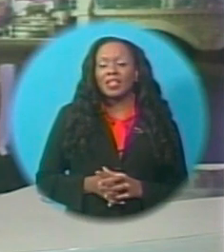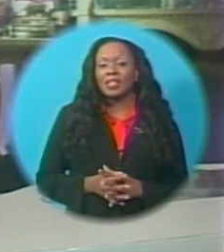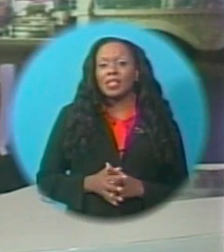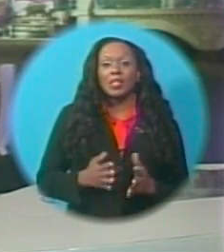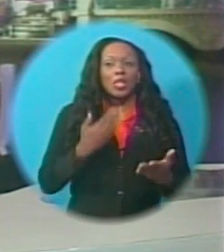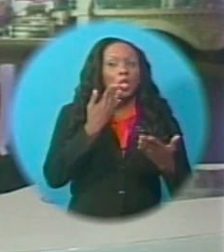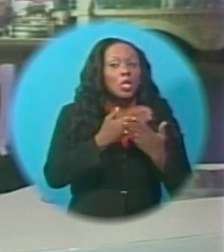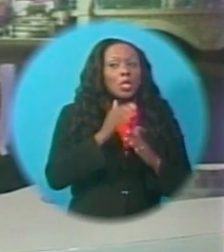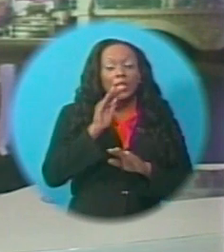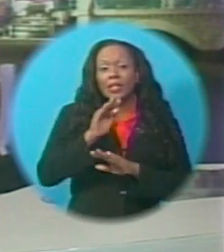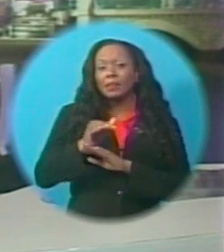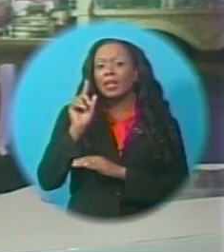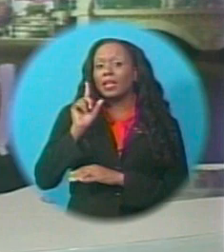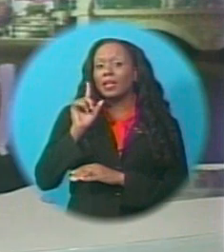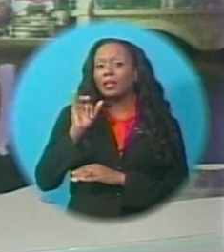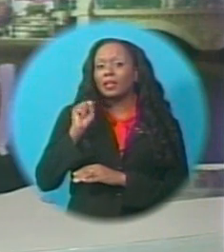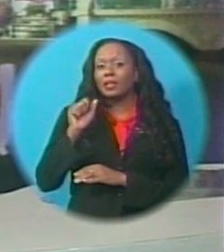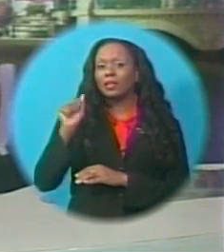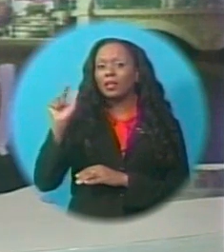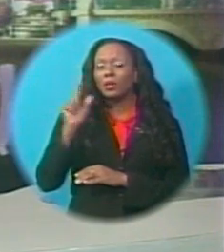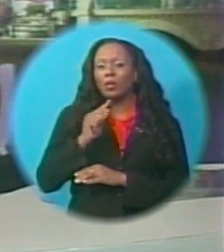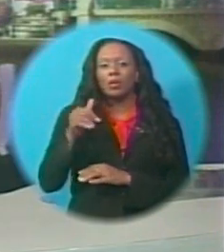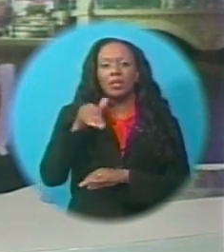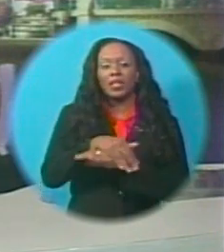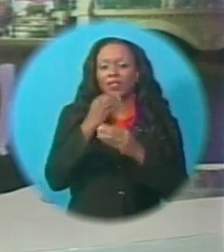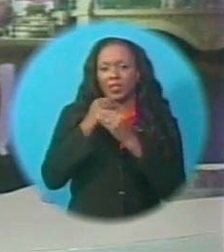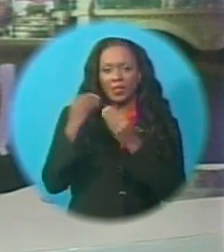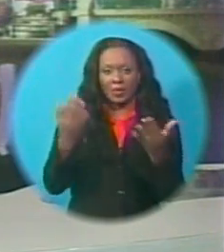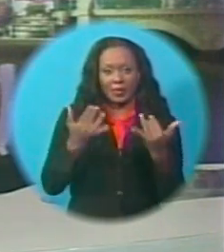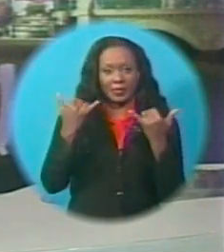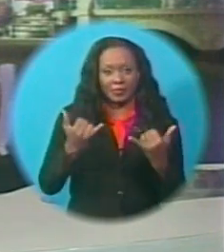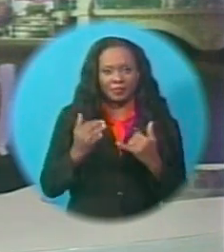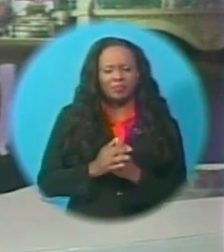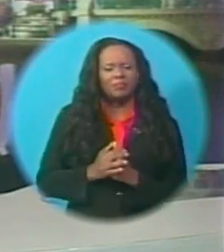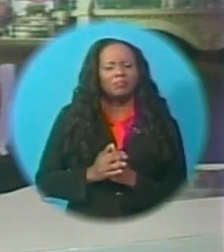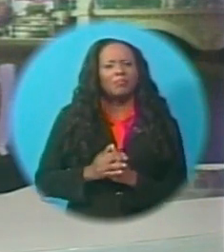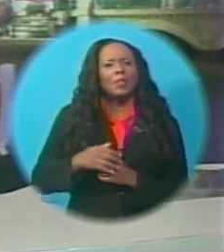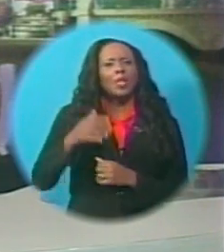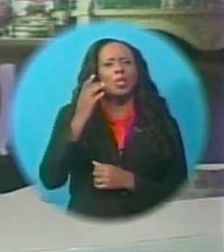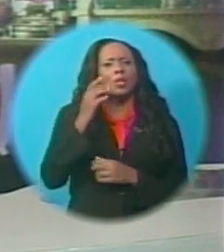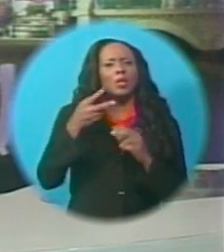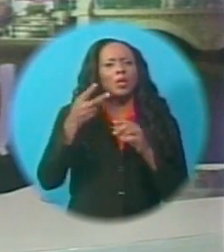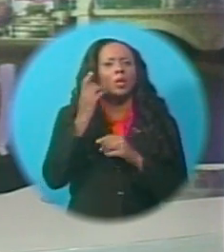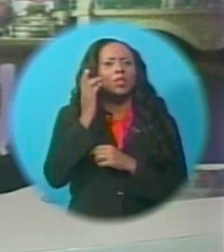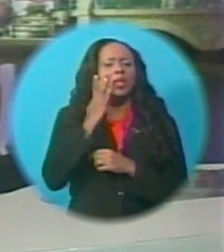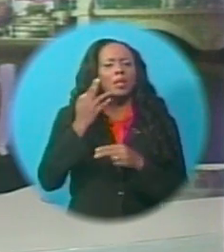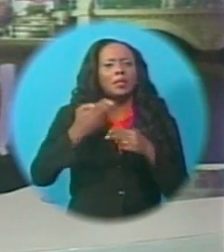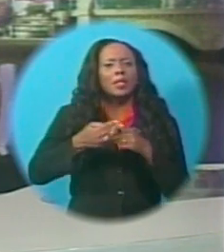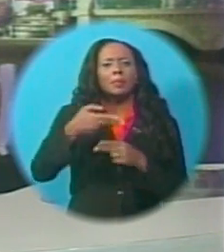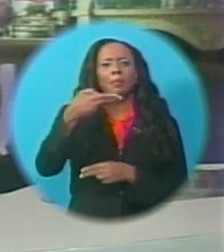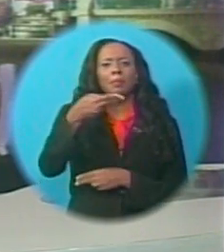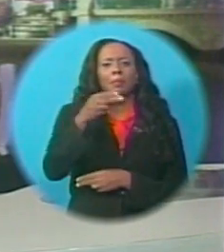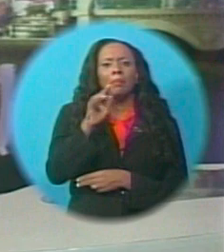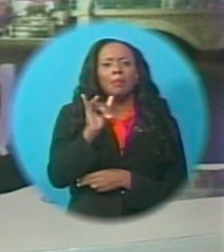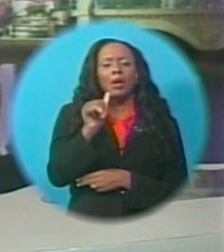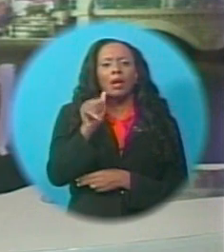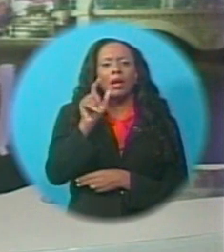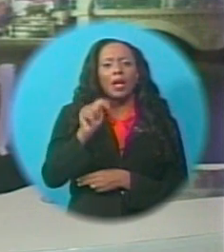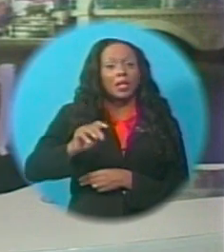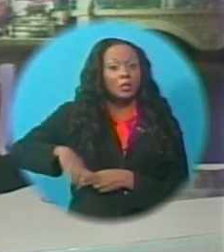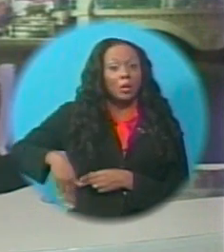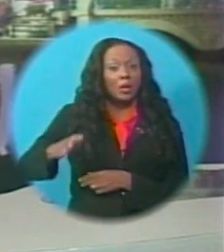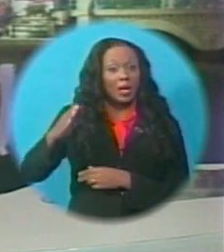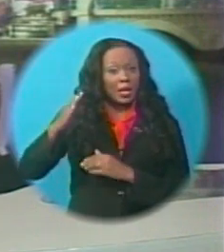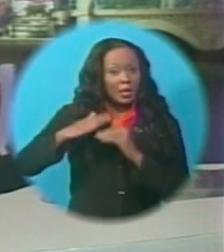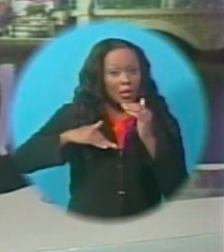And a very good evening to you. I'm Lisa Lord with the CBC Evening News. And our top story, if the much-discussed Hyatt Hotel does set up